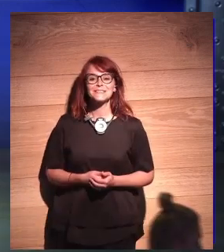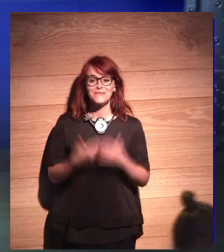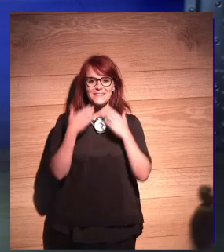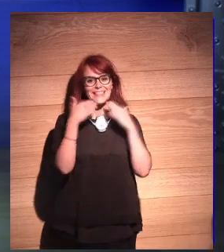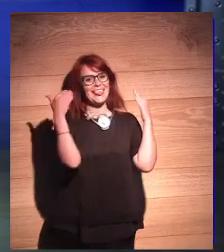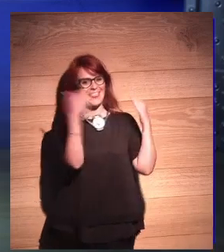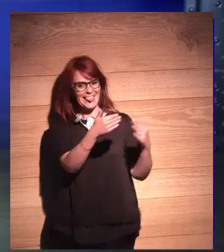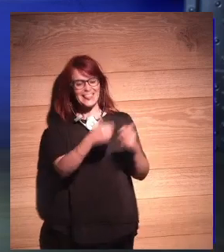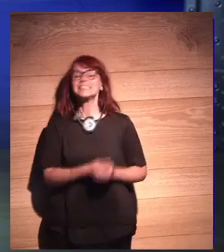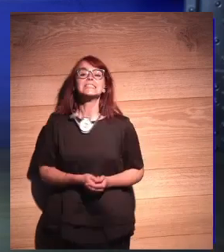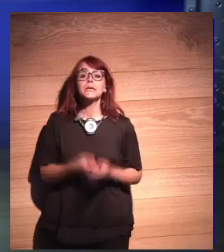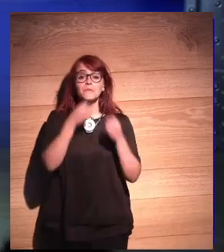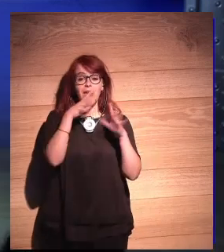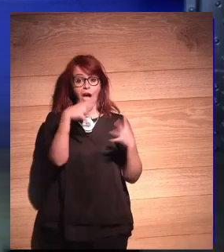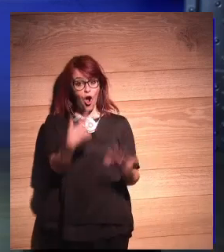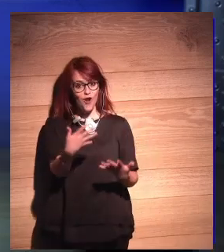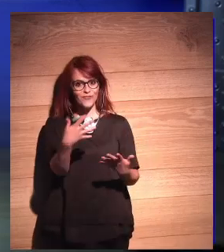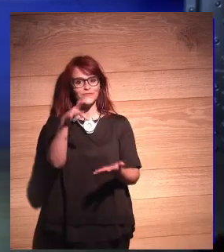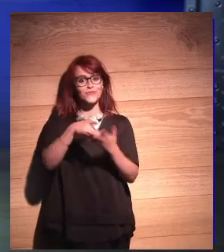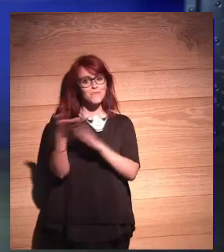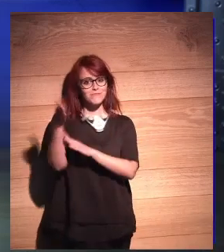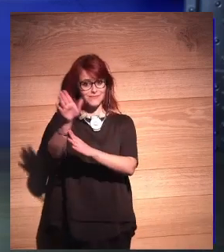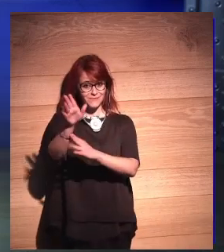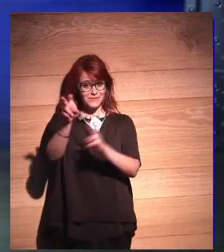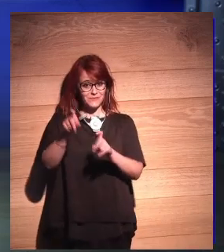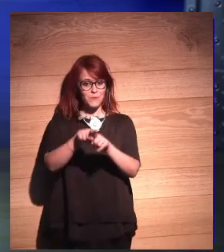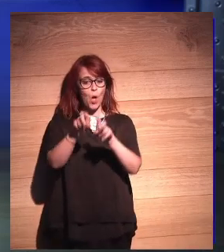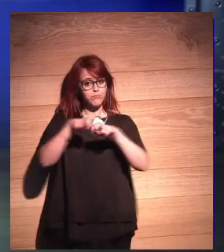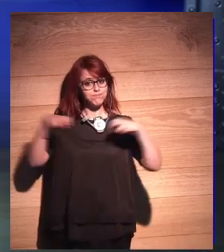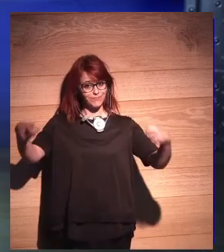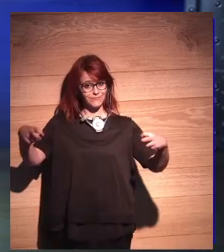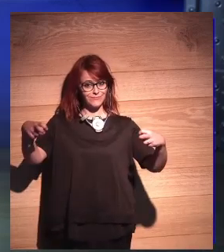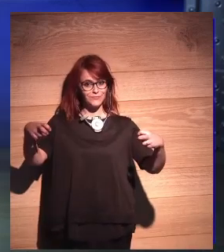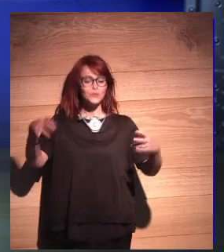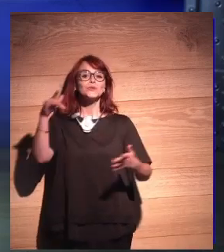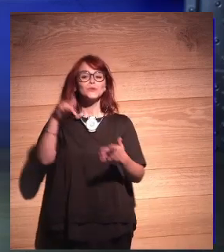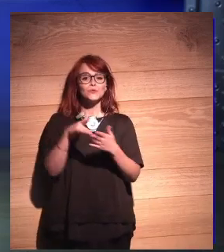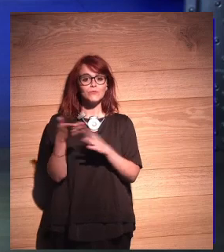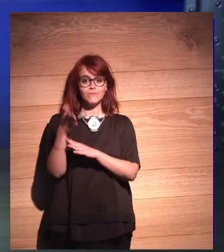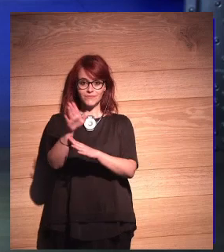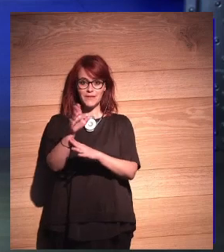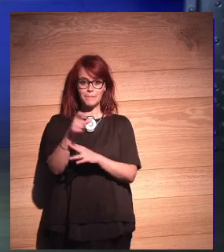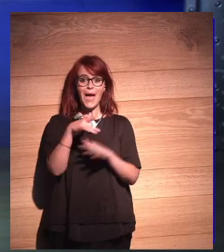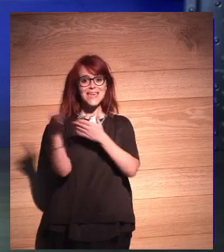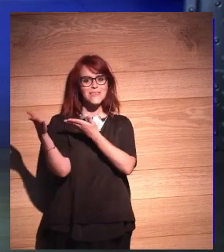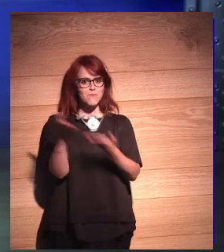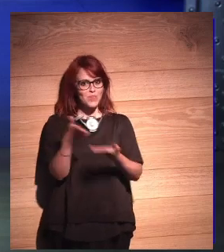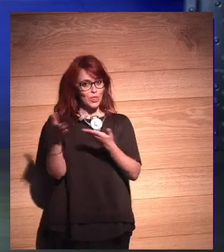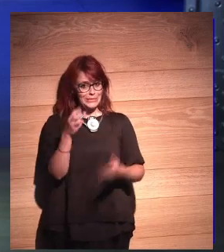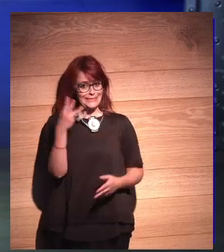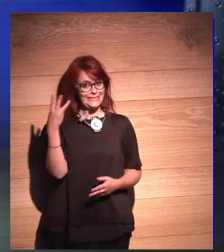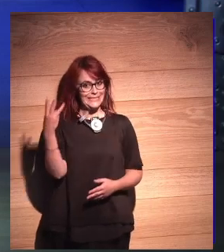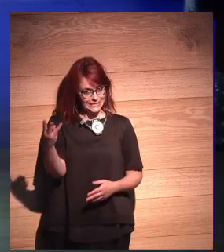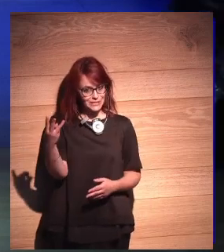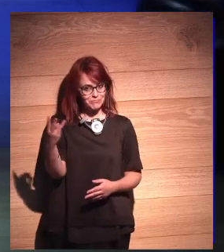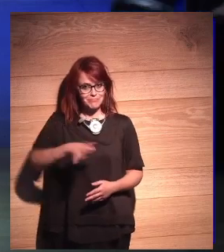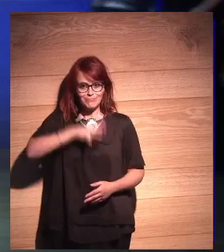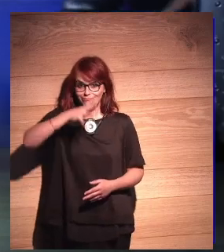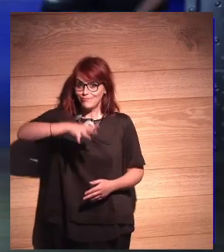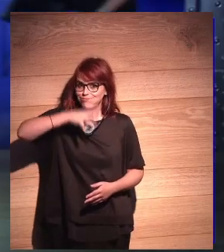you. Vamos a pasar a la... We're going to move on to our roundtable with our three